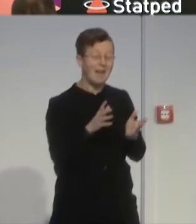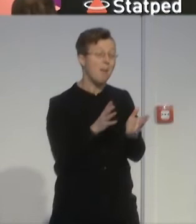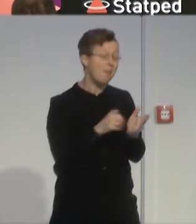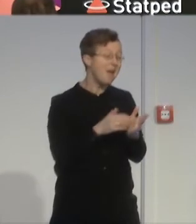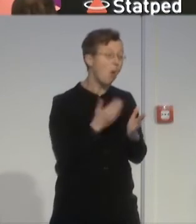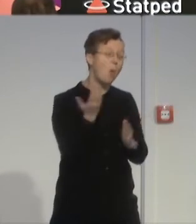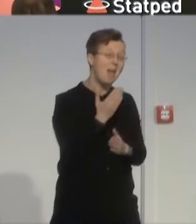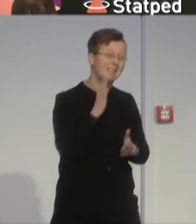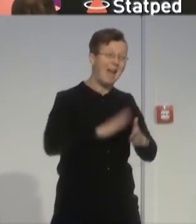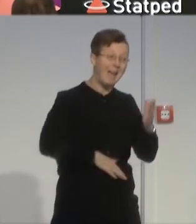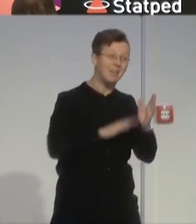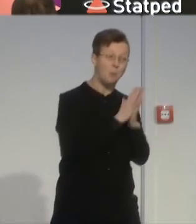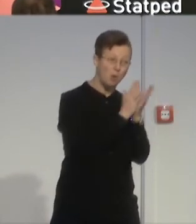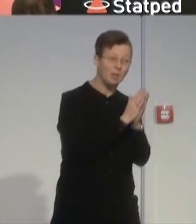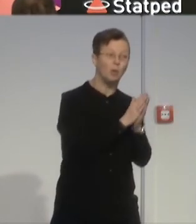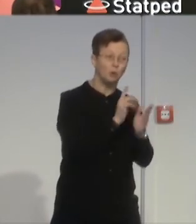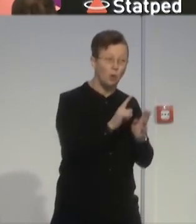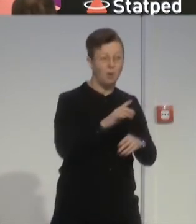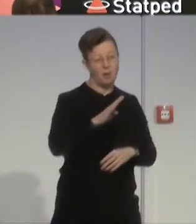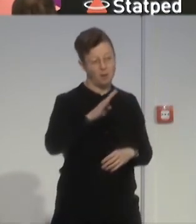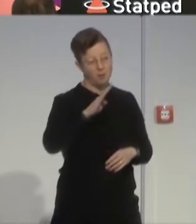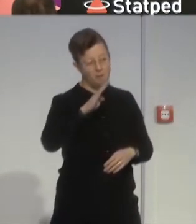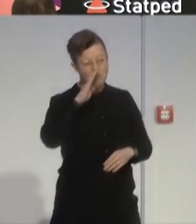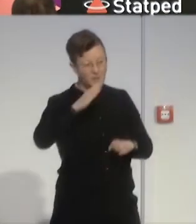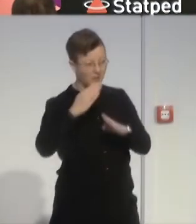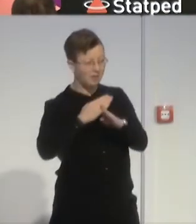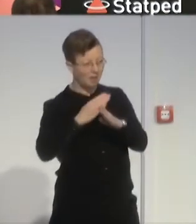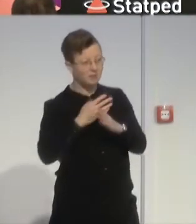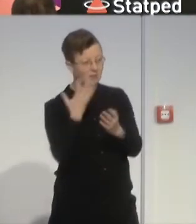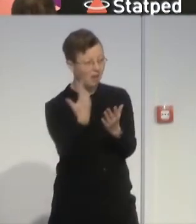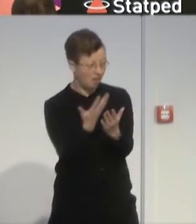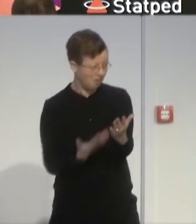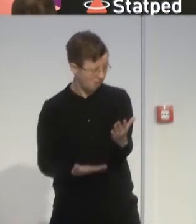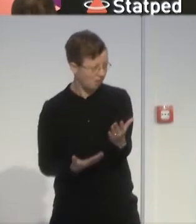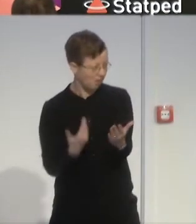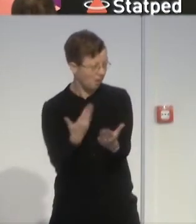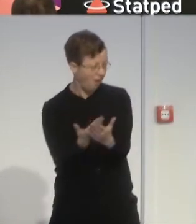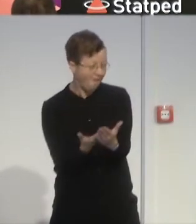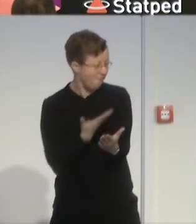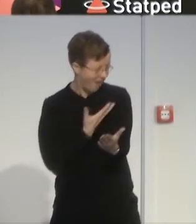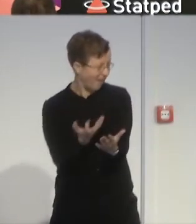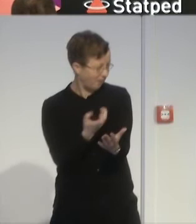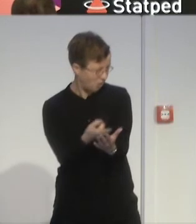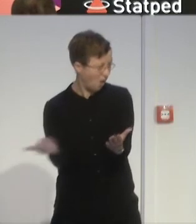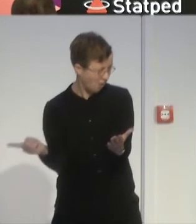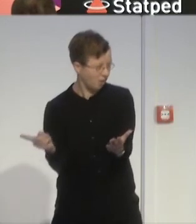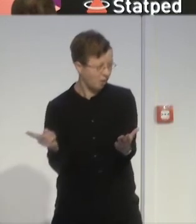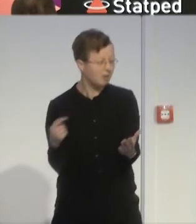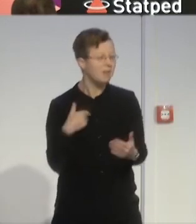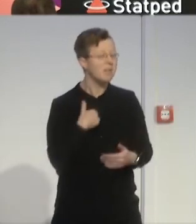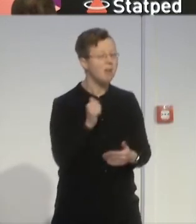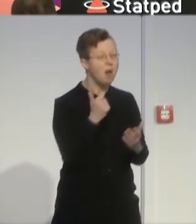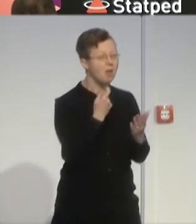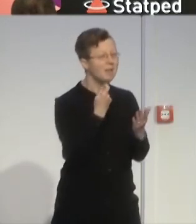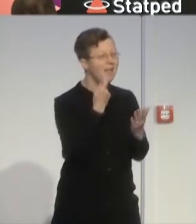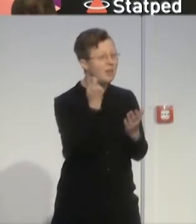are also these theses, which are very interesting. I will illustrate the